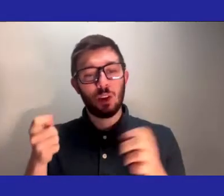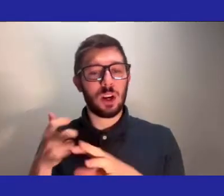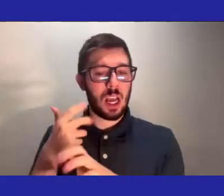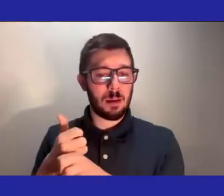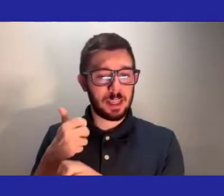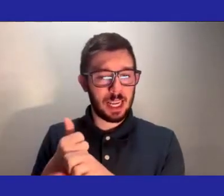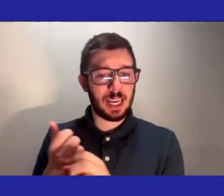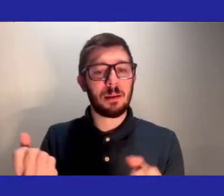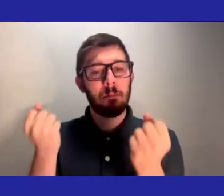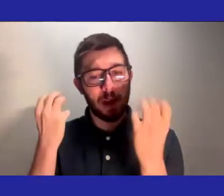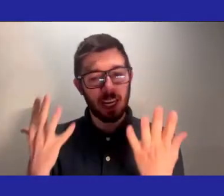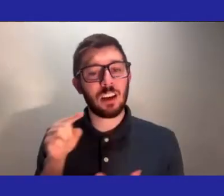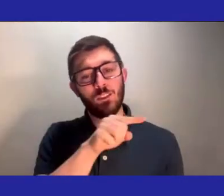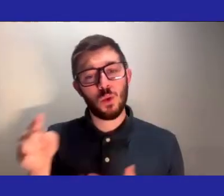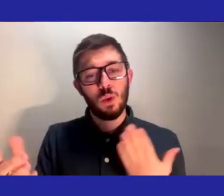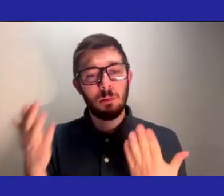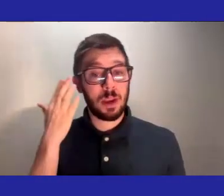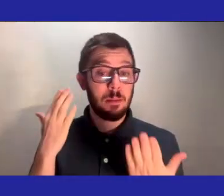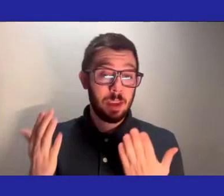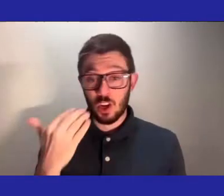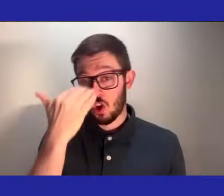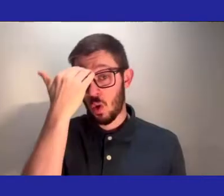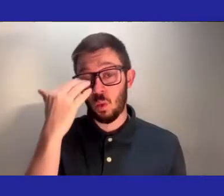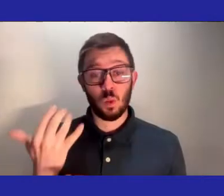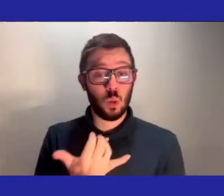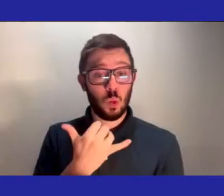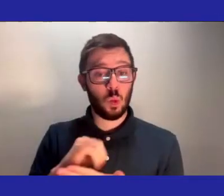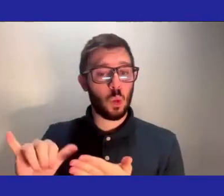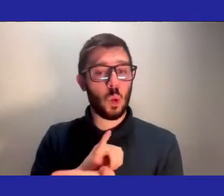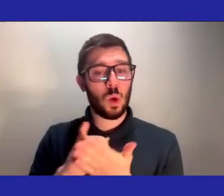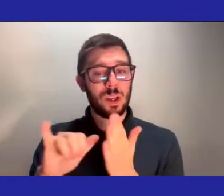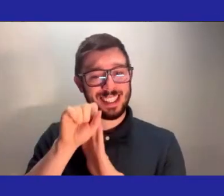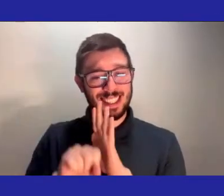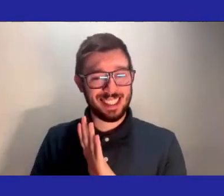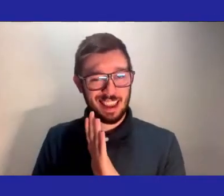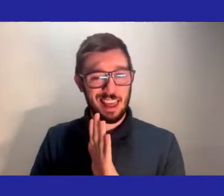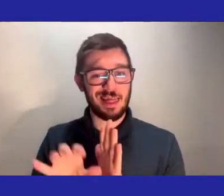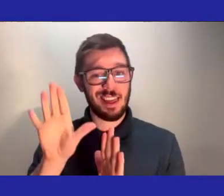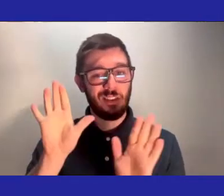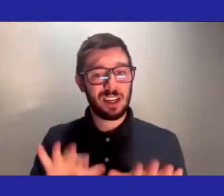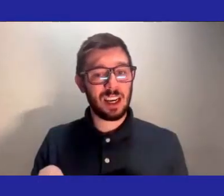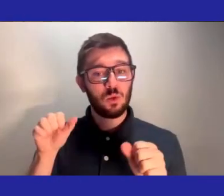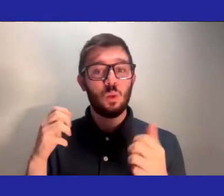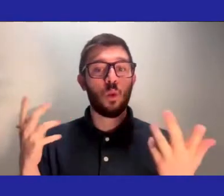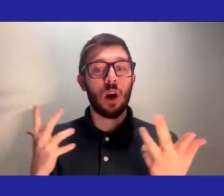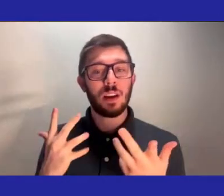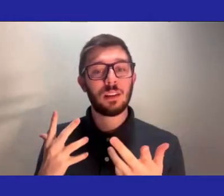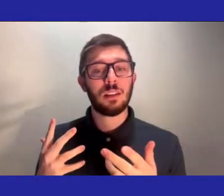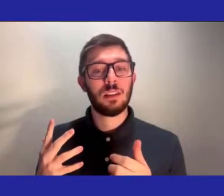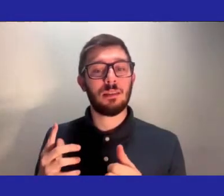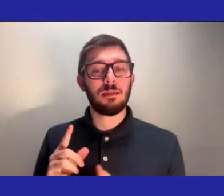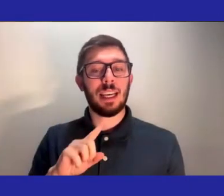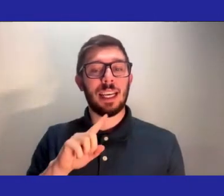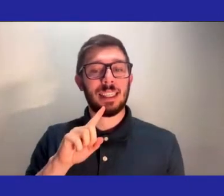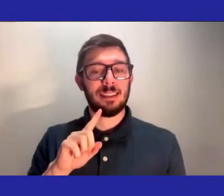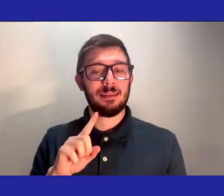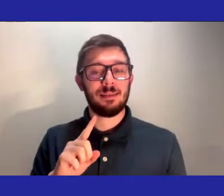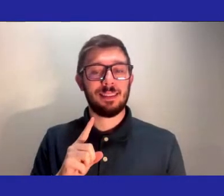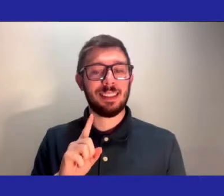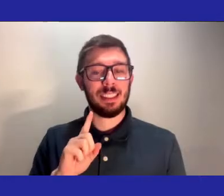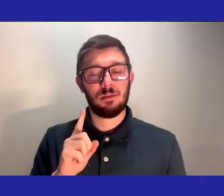New York State's adoption of a single fiscal intermediary This is the intermediary that